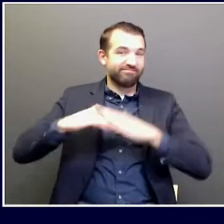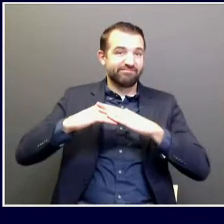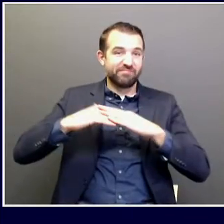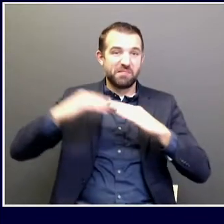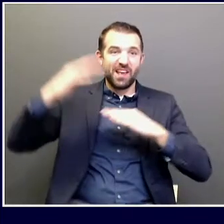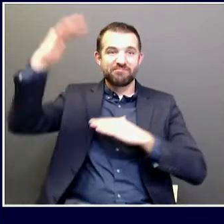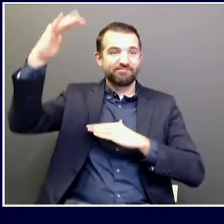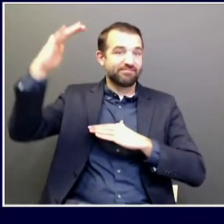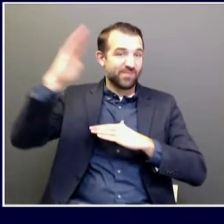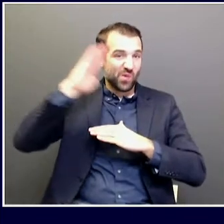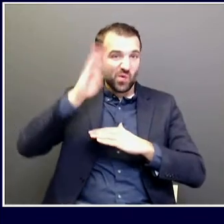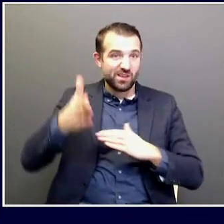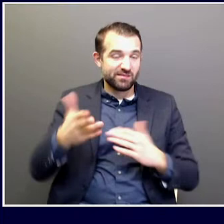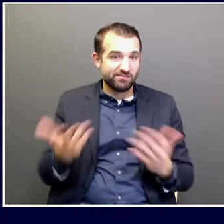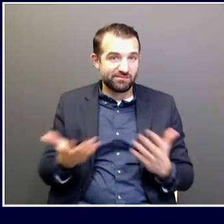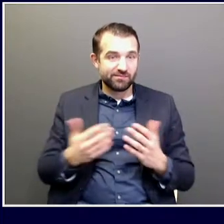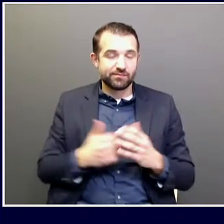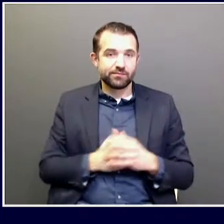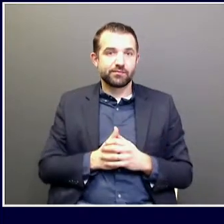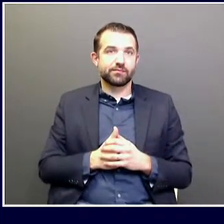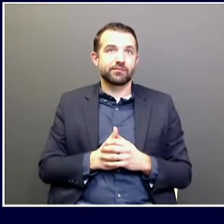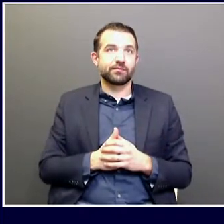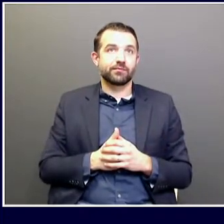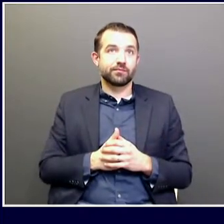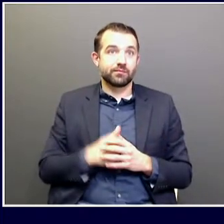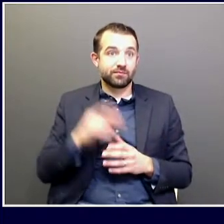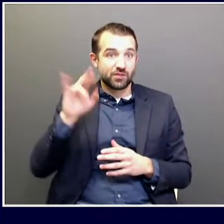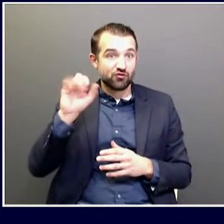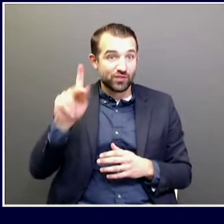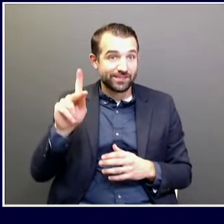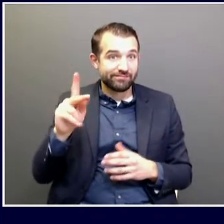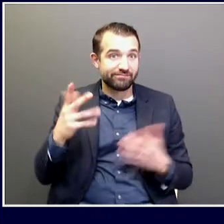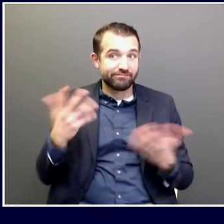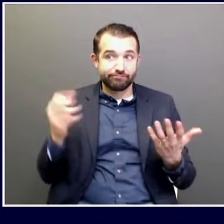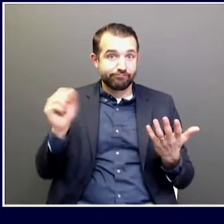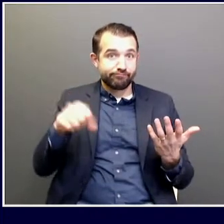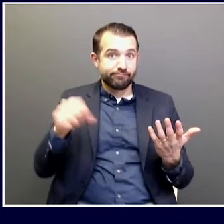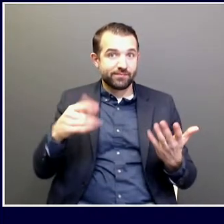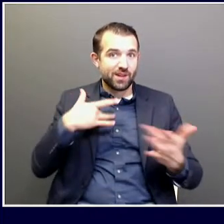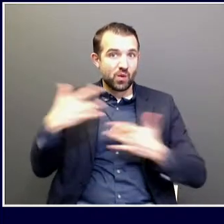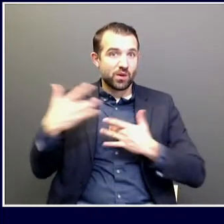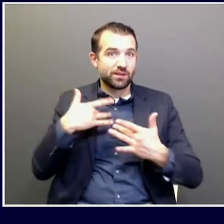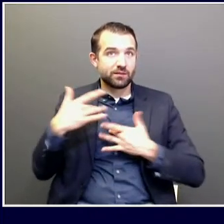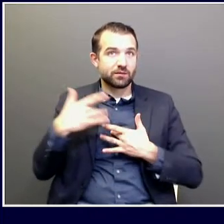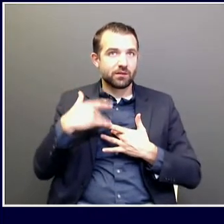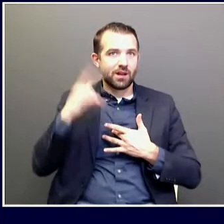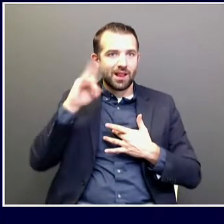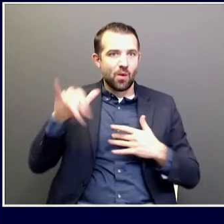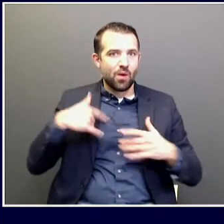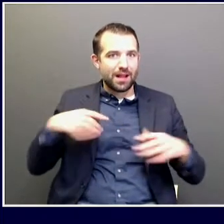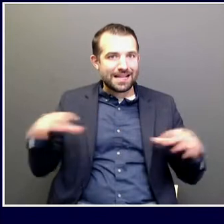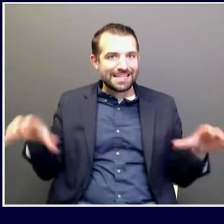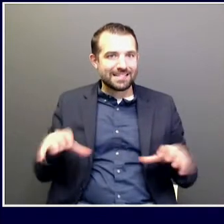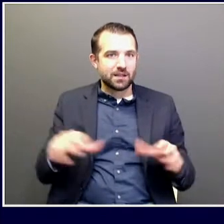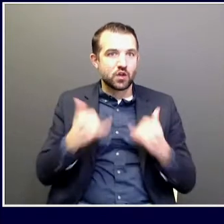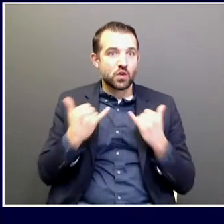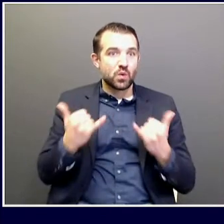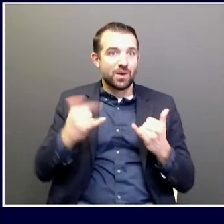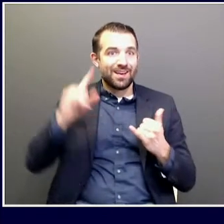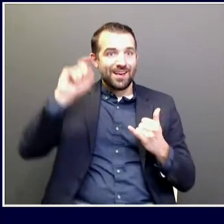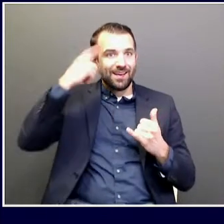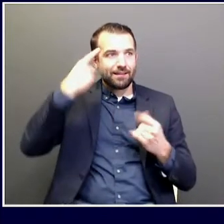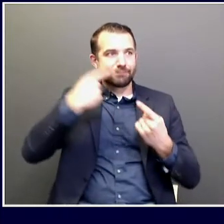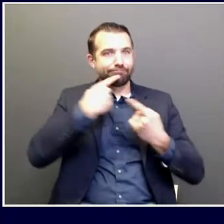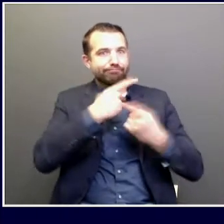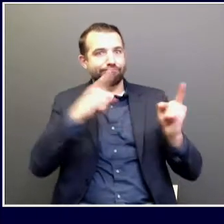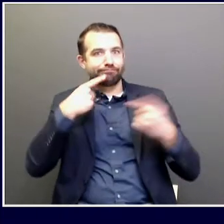I'll start. It's definitely a risk. We're concerned. That's why we're taking the actions that we're taking today that the governor announced.